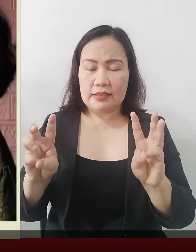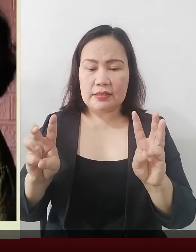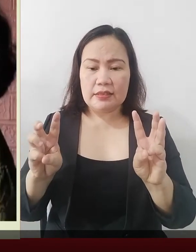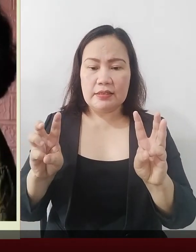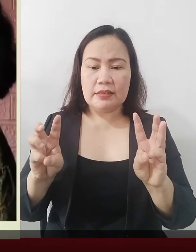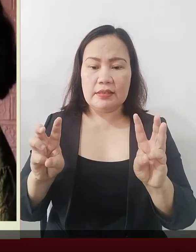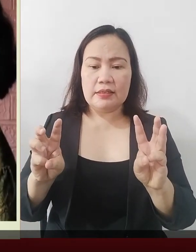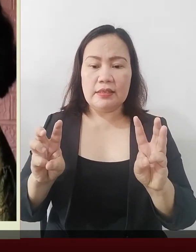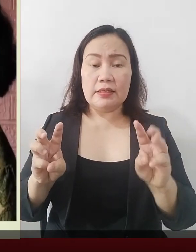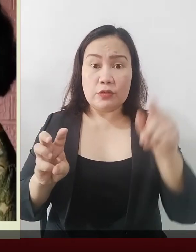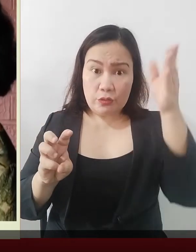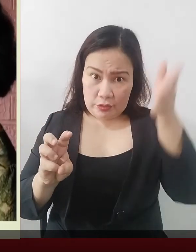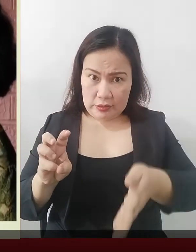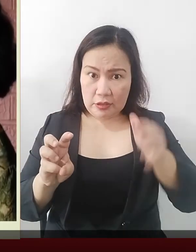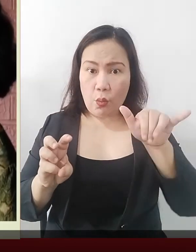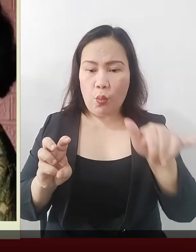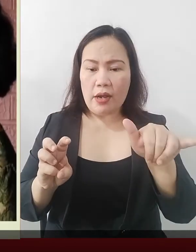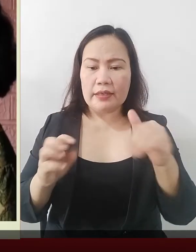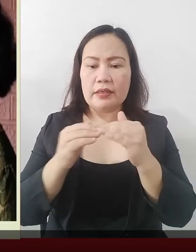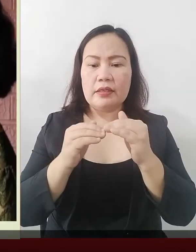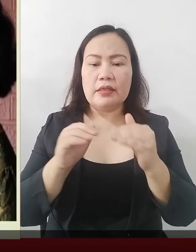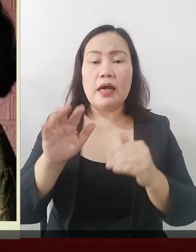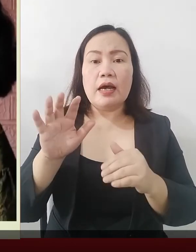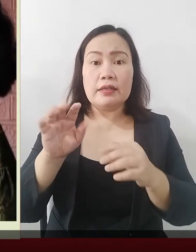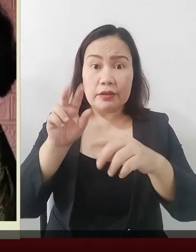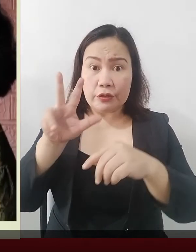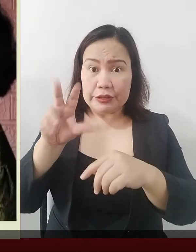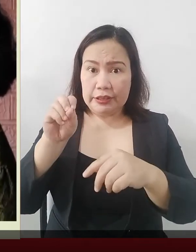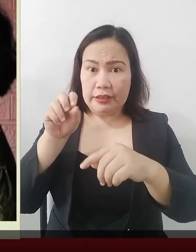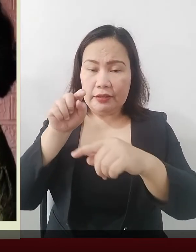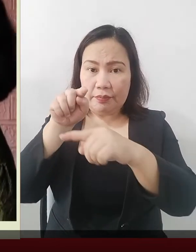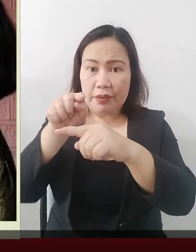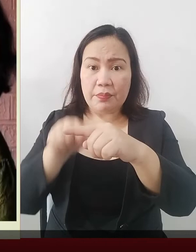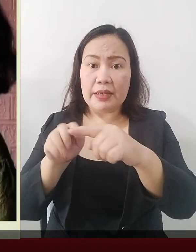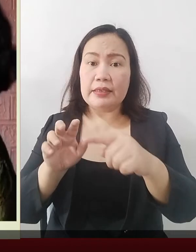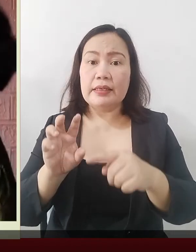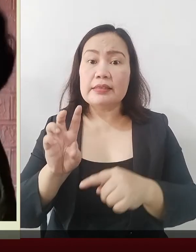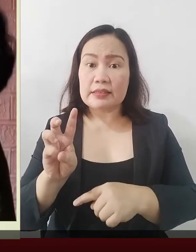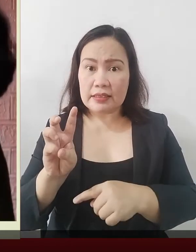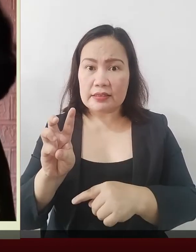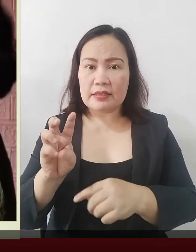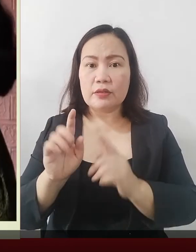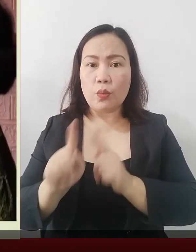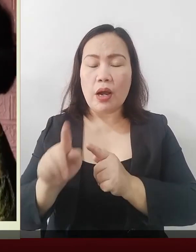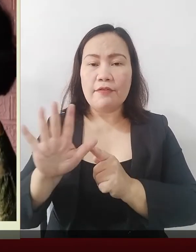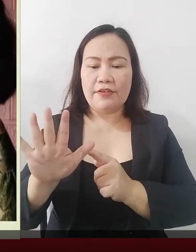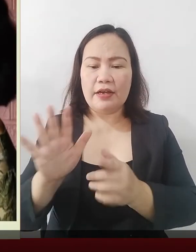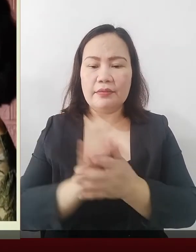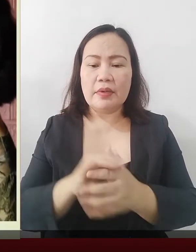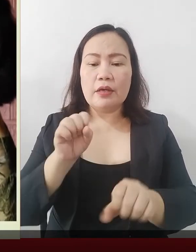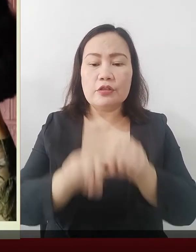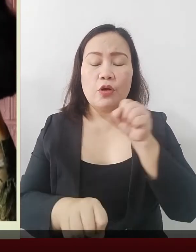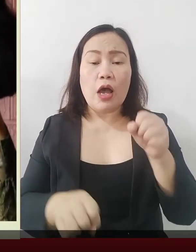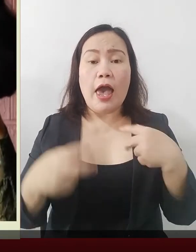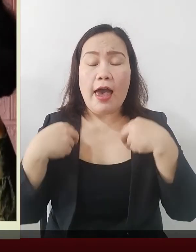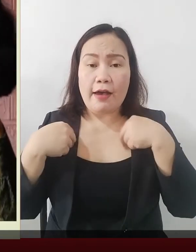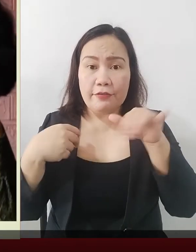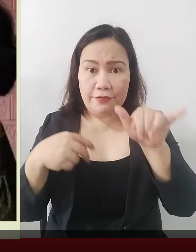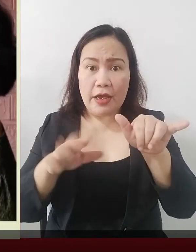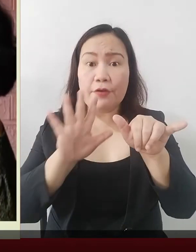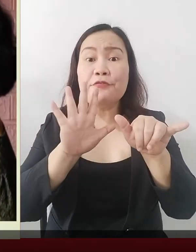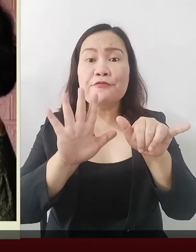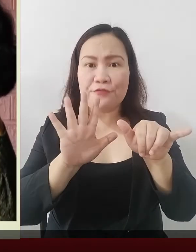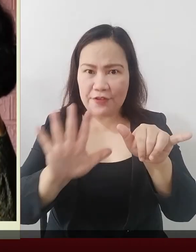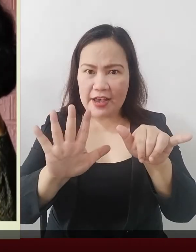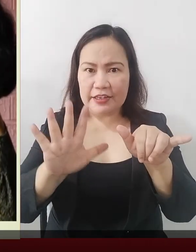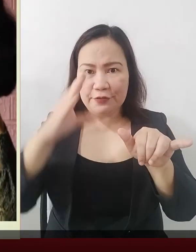sides by 6, y is equal to 5. So therefore, there